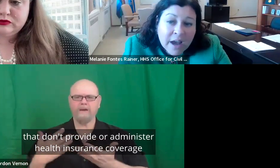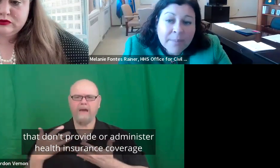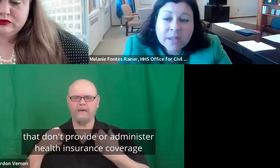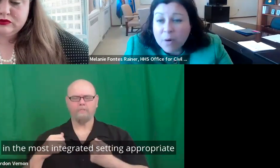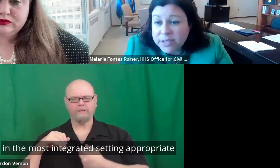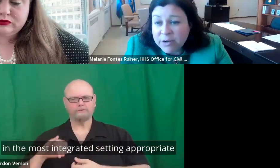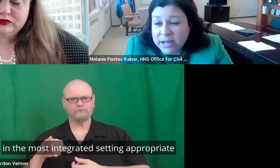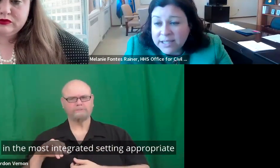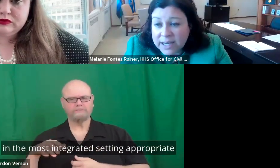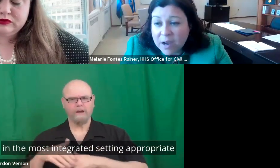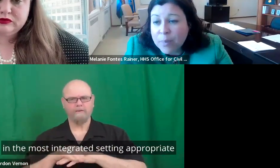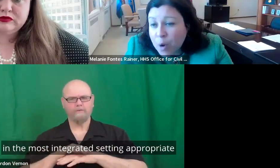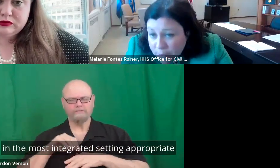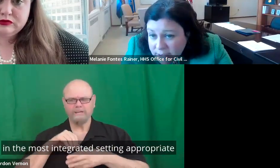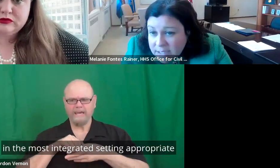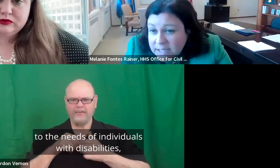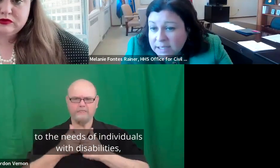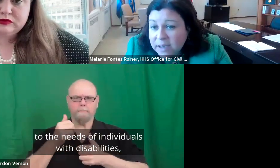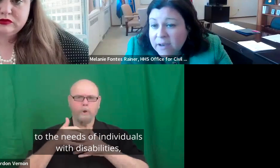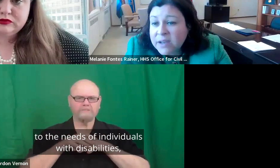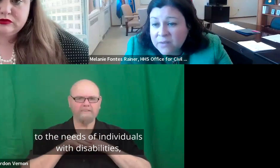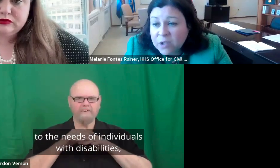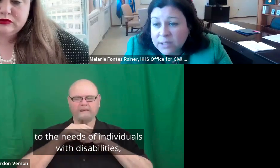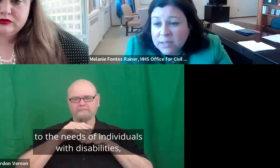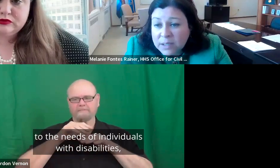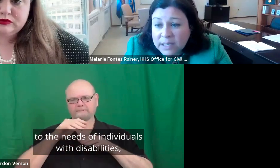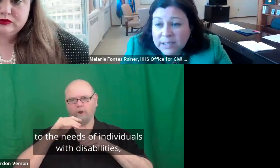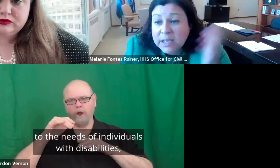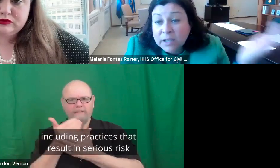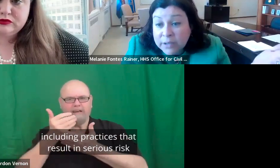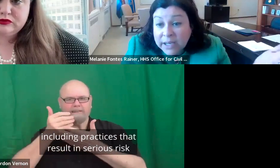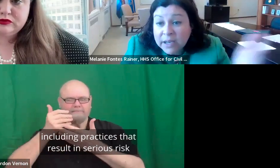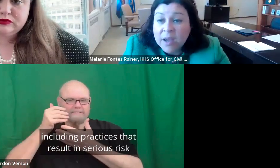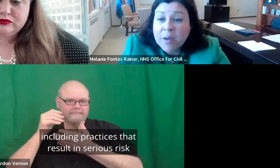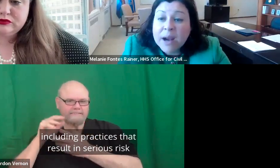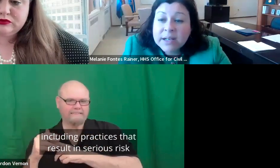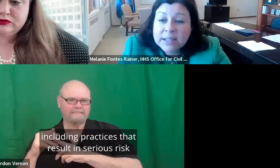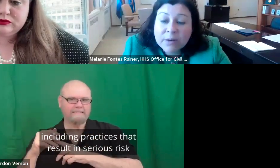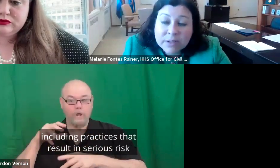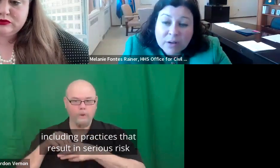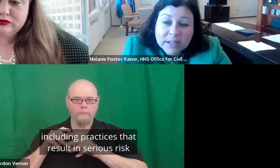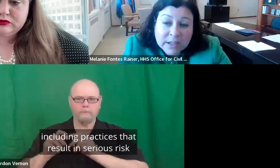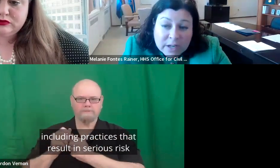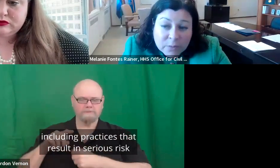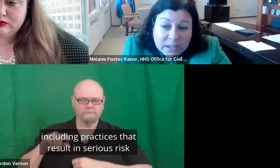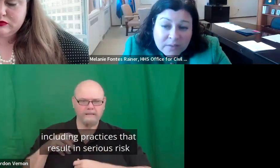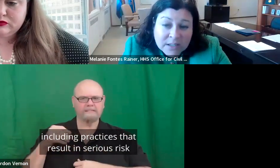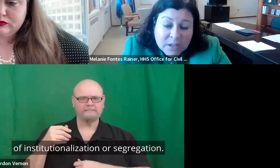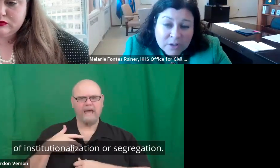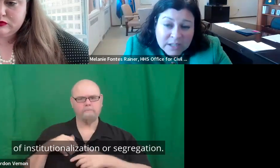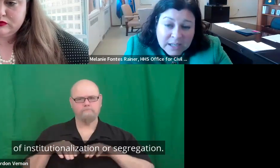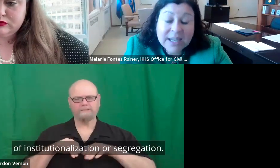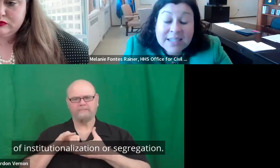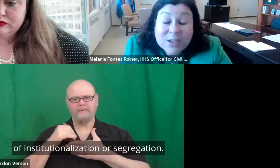coverage in the most integrated setting appropriate to the needs of individuals with disabilities, including practices that result in serious risk